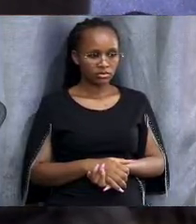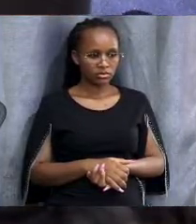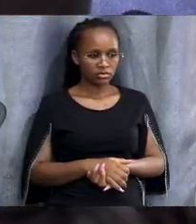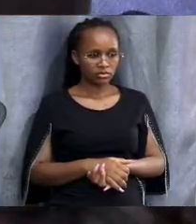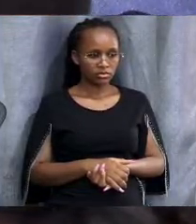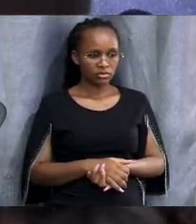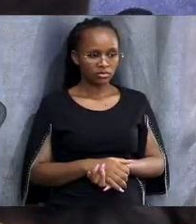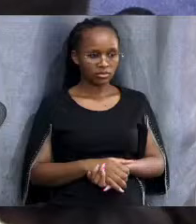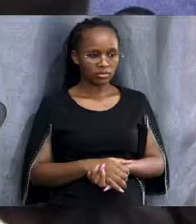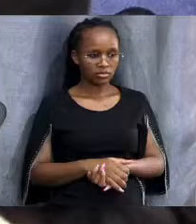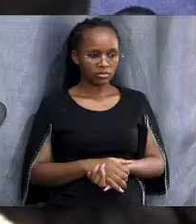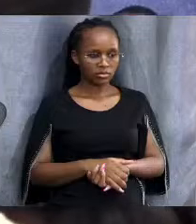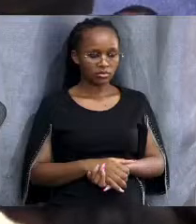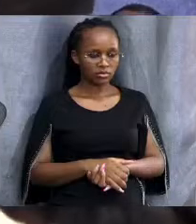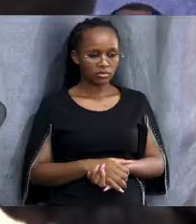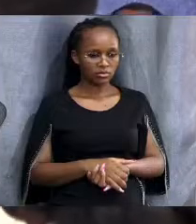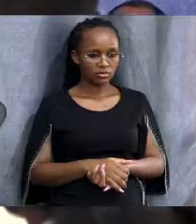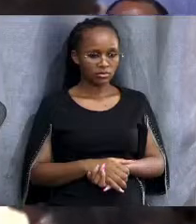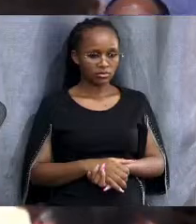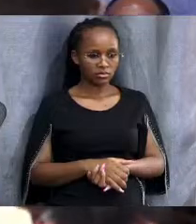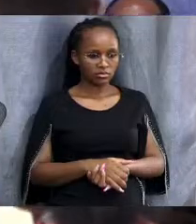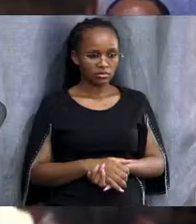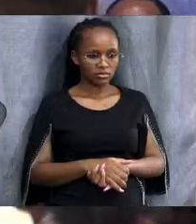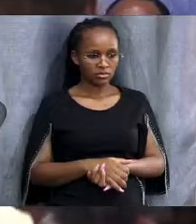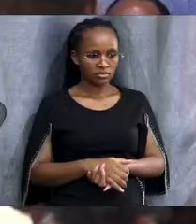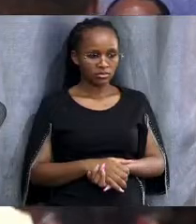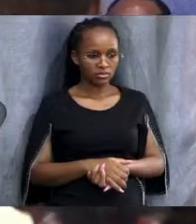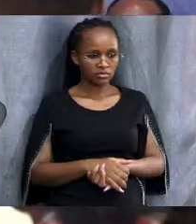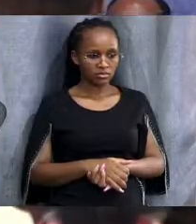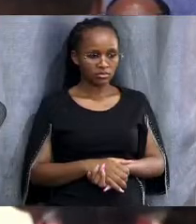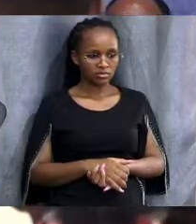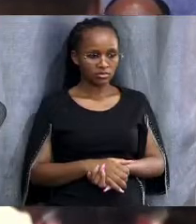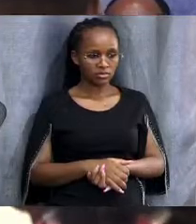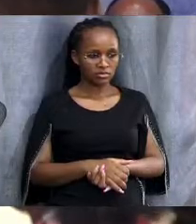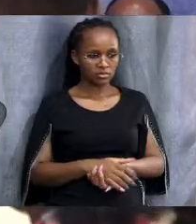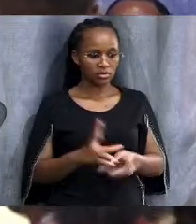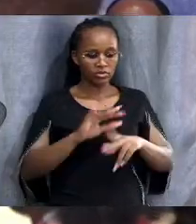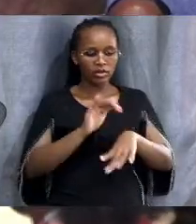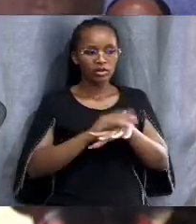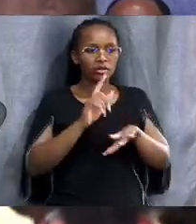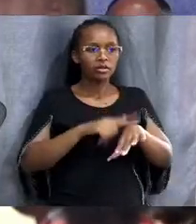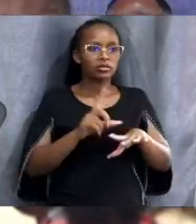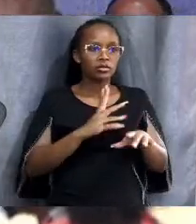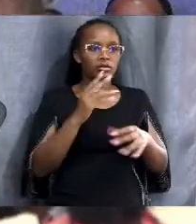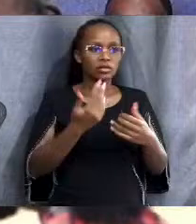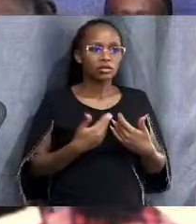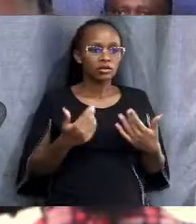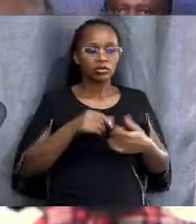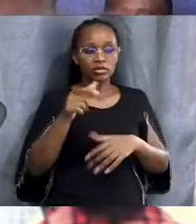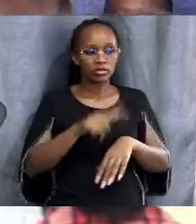It's okay. Ni wakati mwema